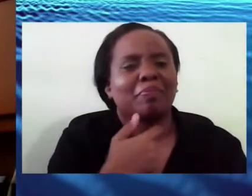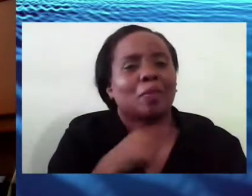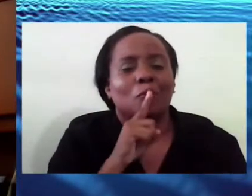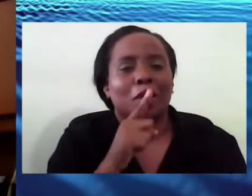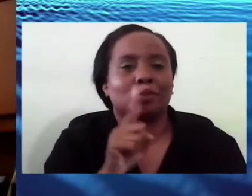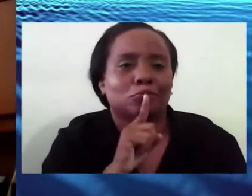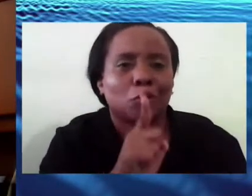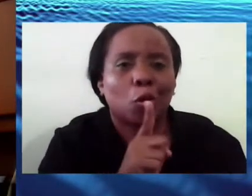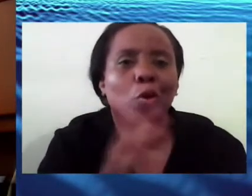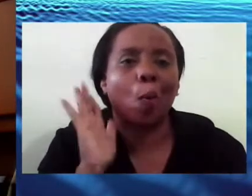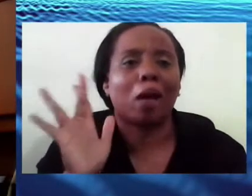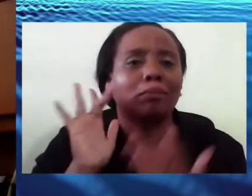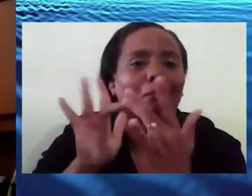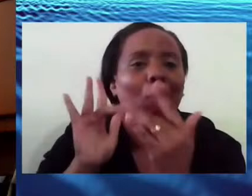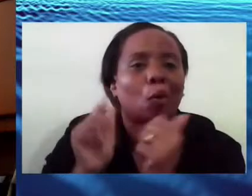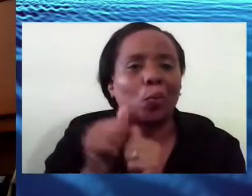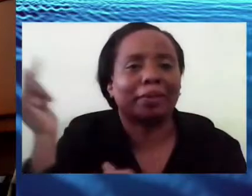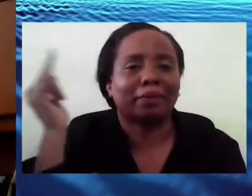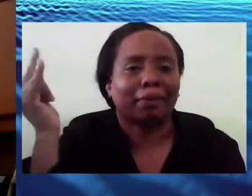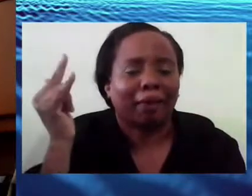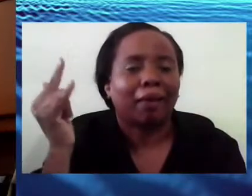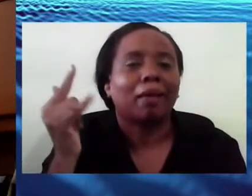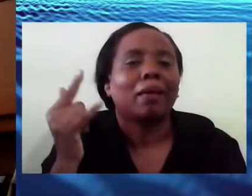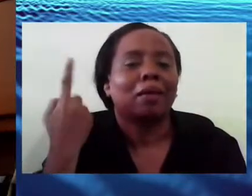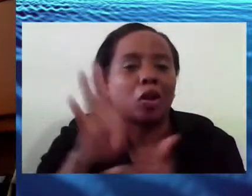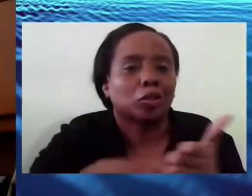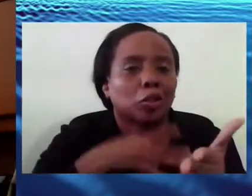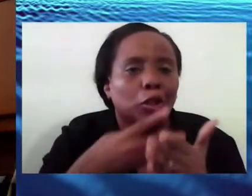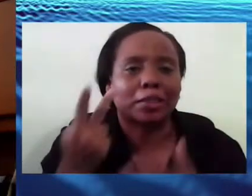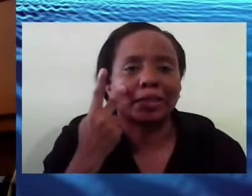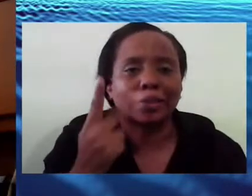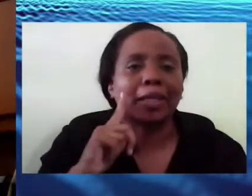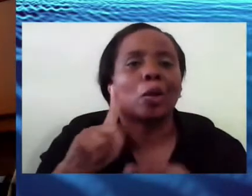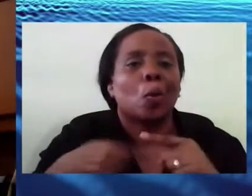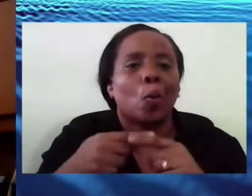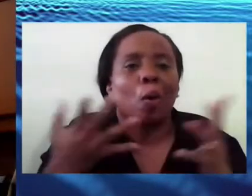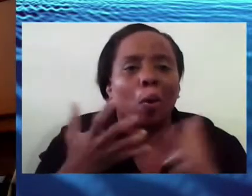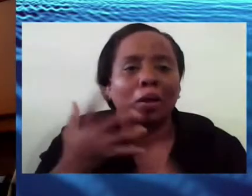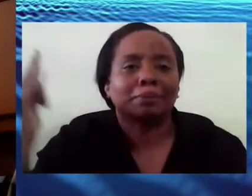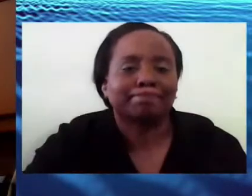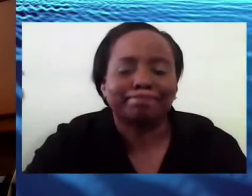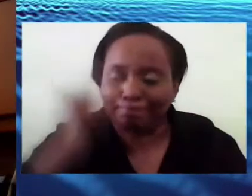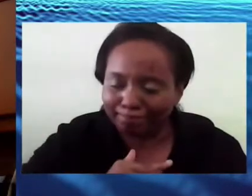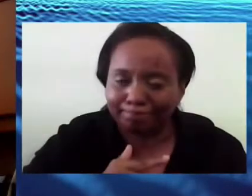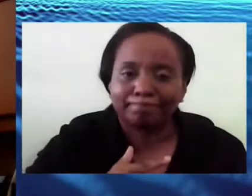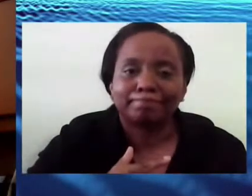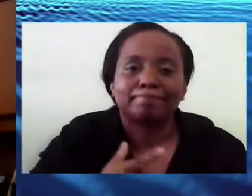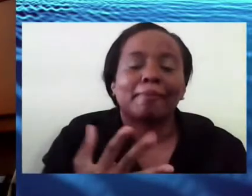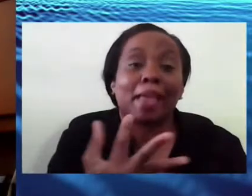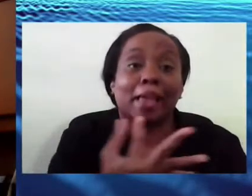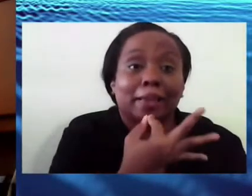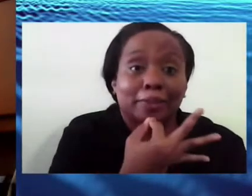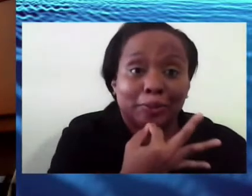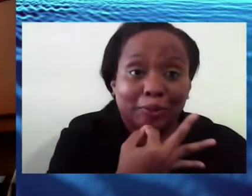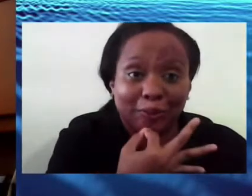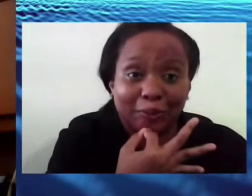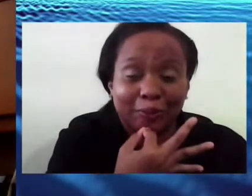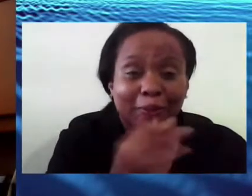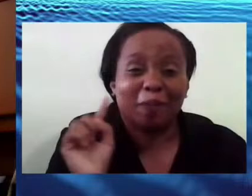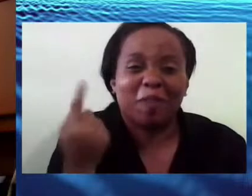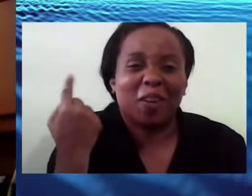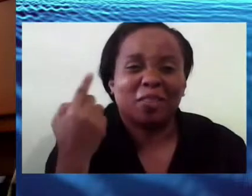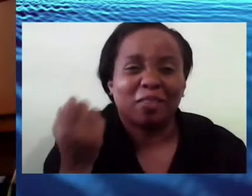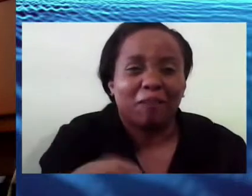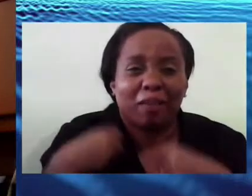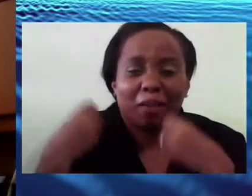they will be making contact with their airlines, giving an indication that they would wish to be made put on the one of the first available flights heading into